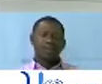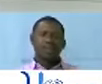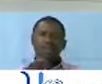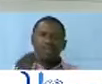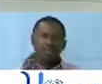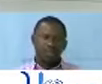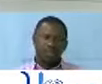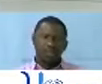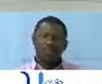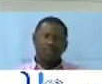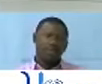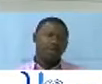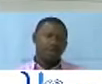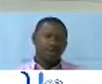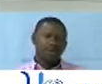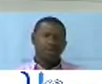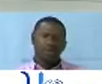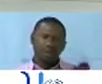ci